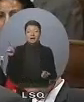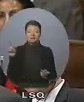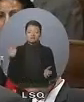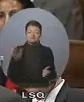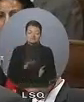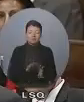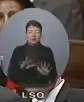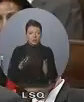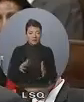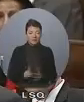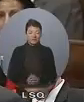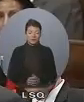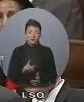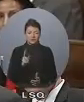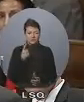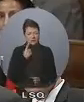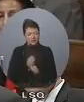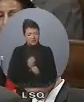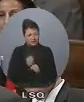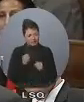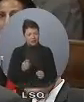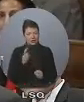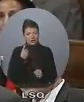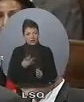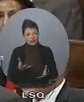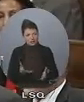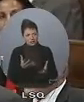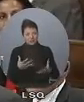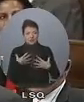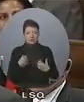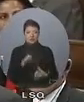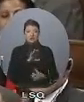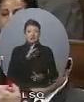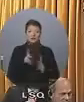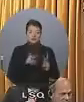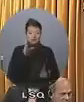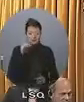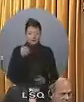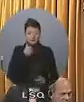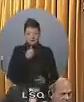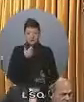all Canadians. We make huge investments internationally as well as within Canada. Thank you, Speaker. Honourable.